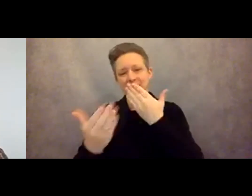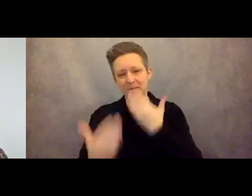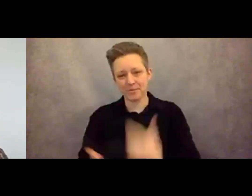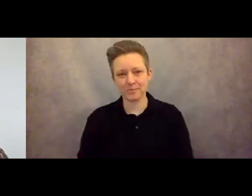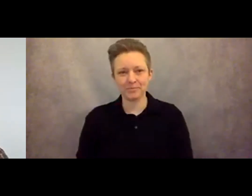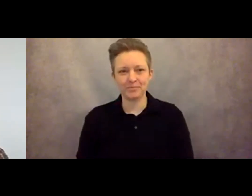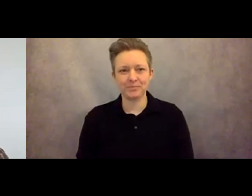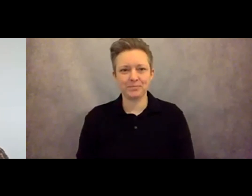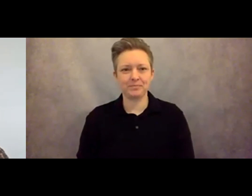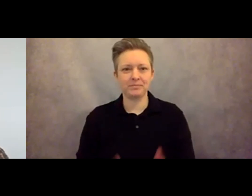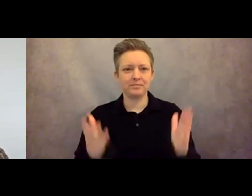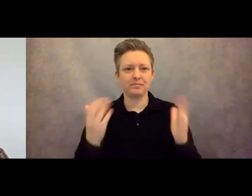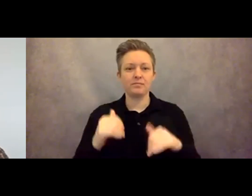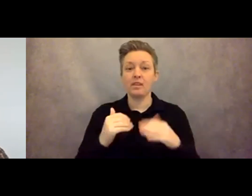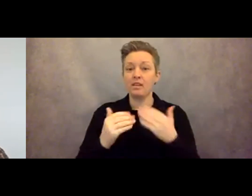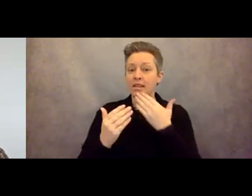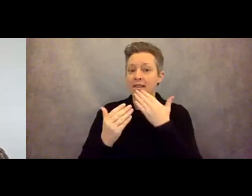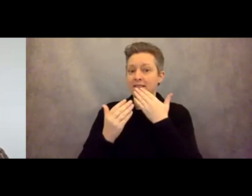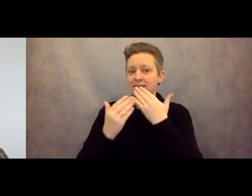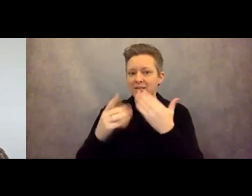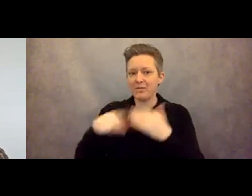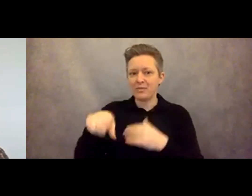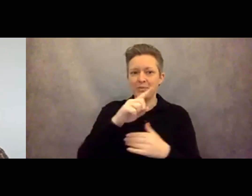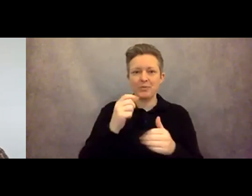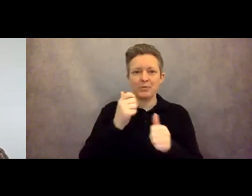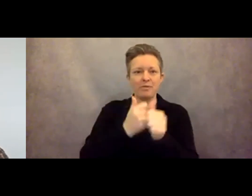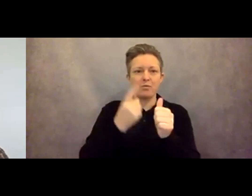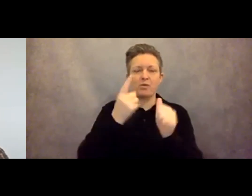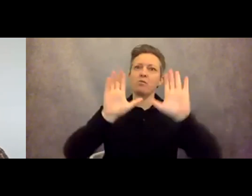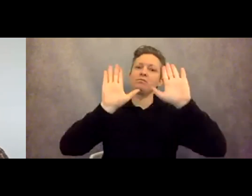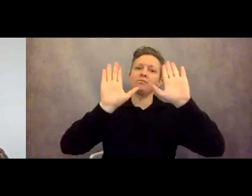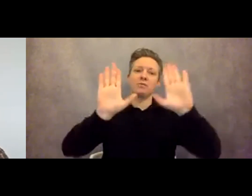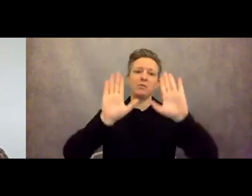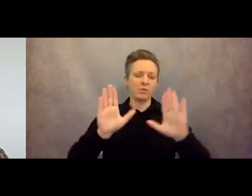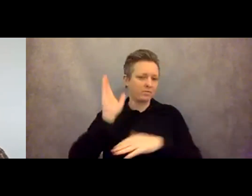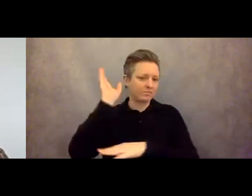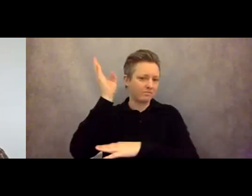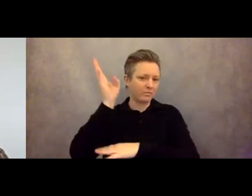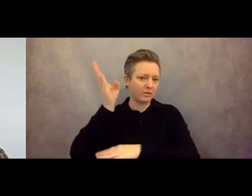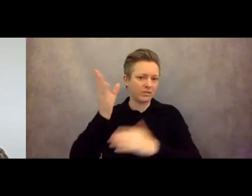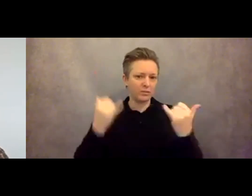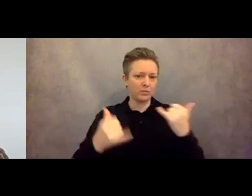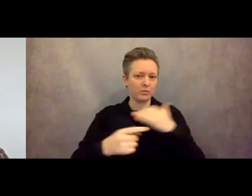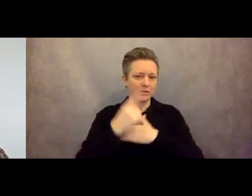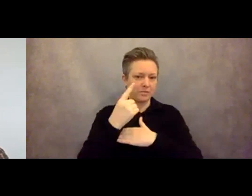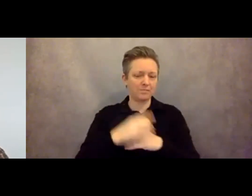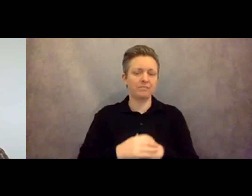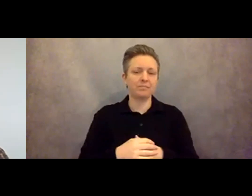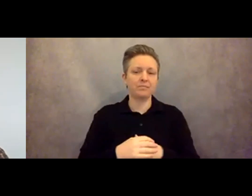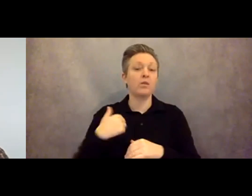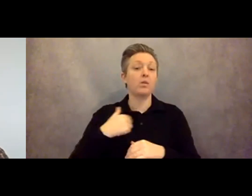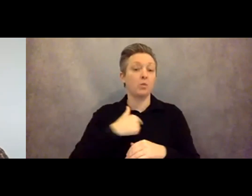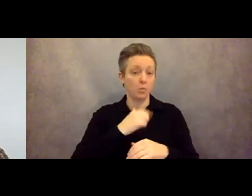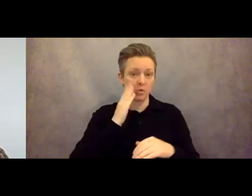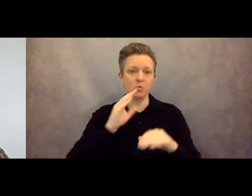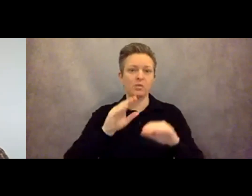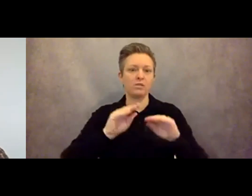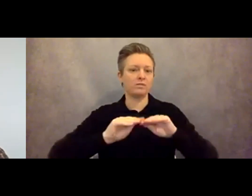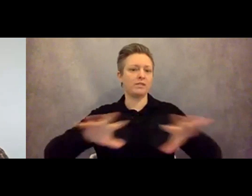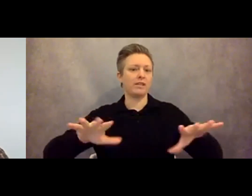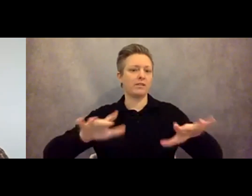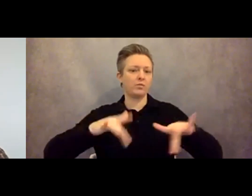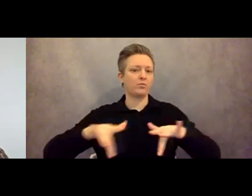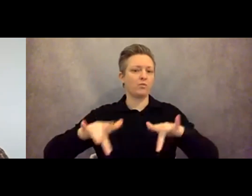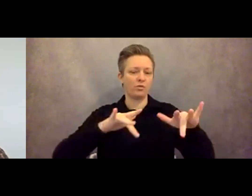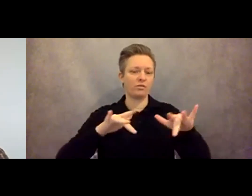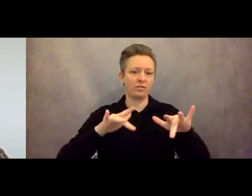Thank you, everybody. It was really great presentation today. We will be sending out a recording as soon as it's available, and if you could share it with folks,